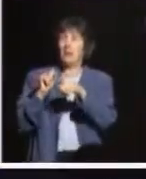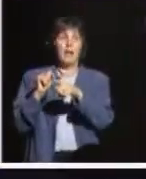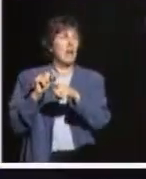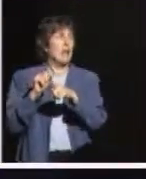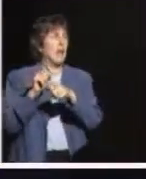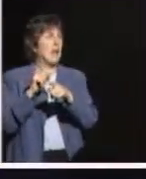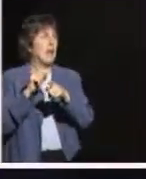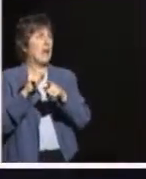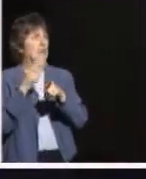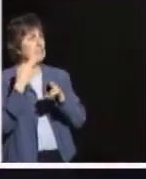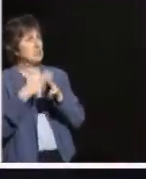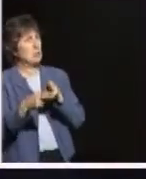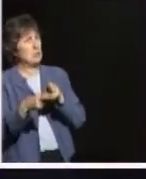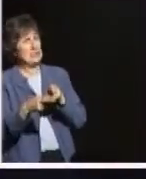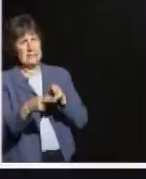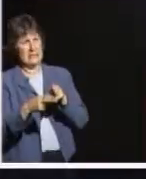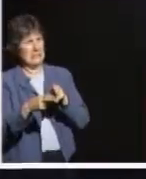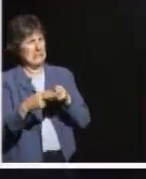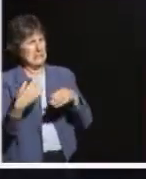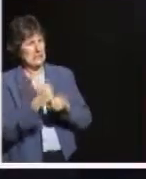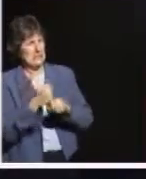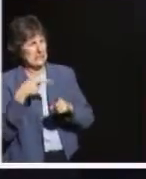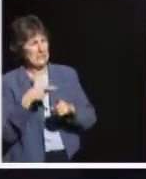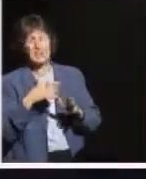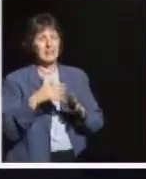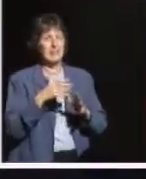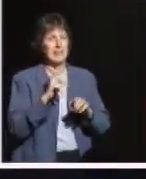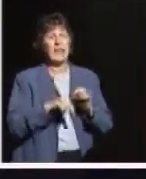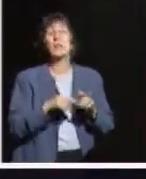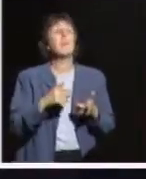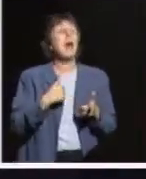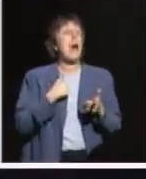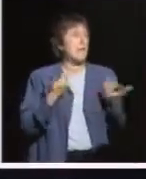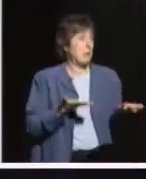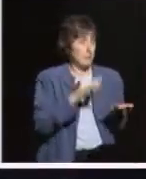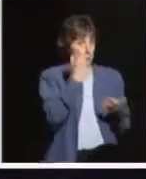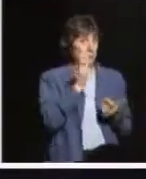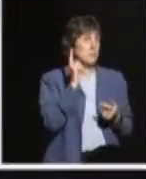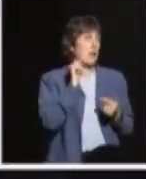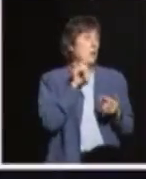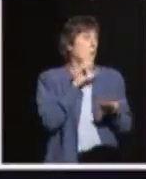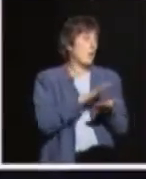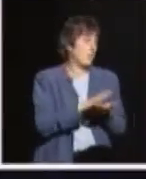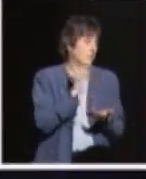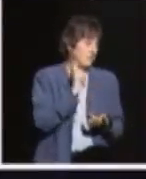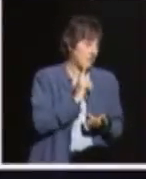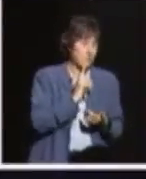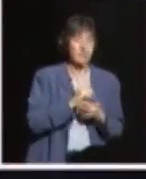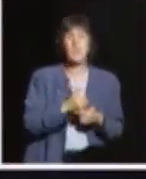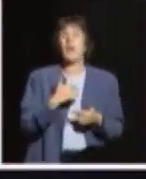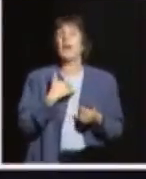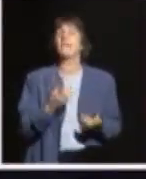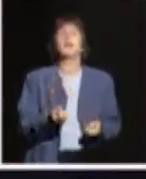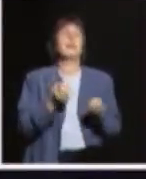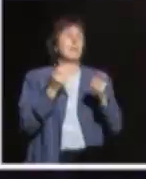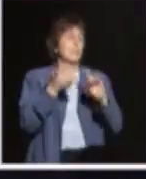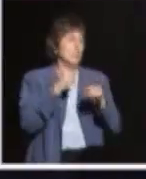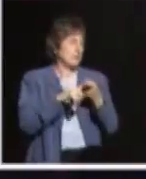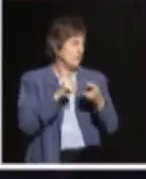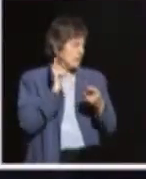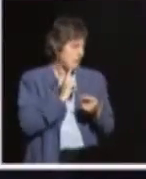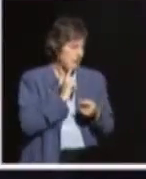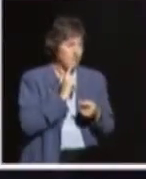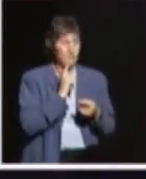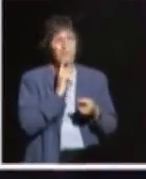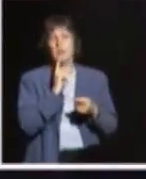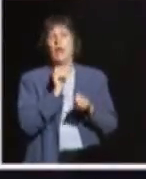brief. But, I'm here because my wife is deaf, and I have many deaf friends and colleagues at